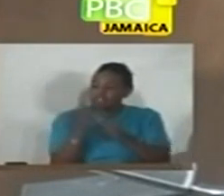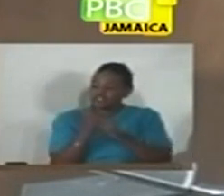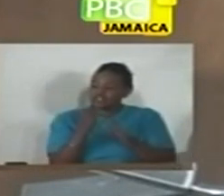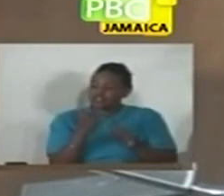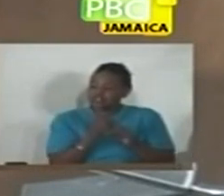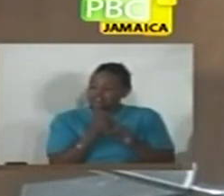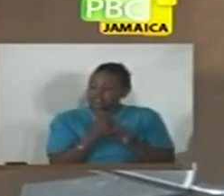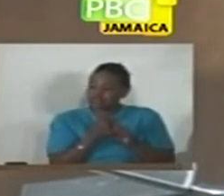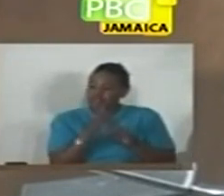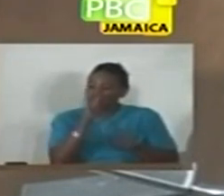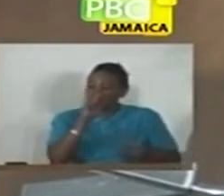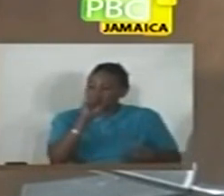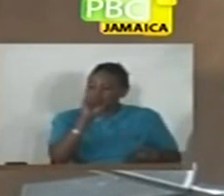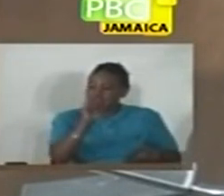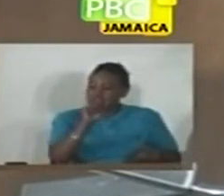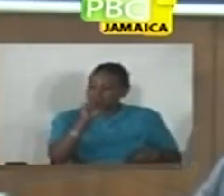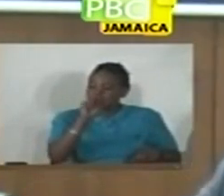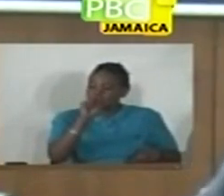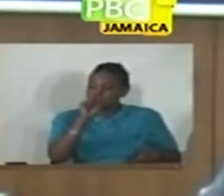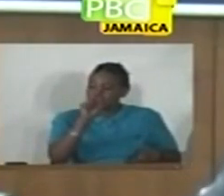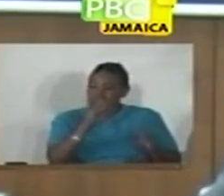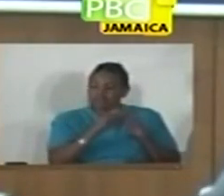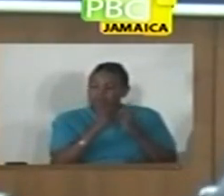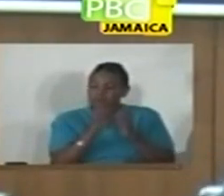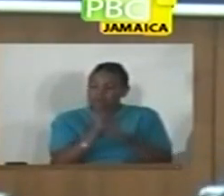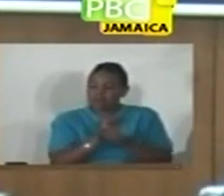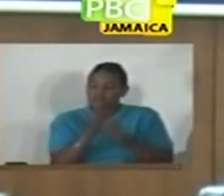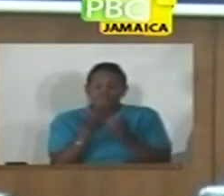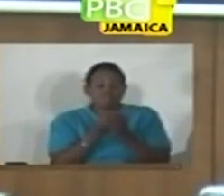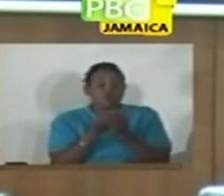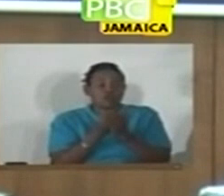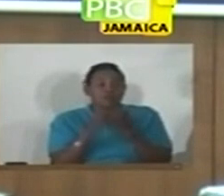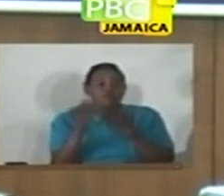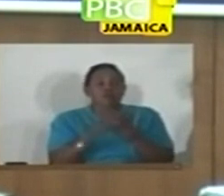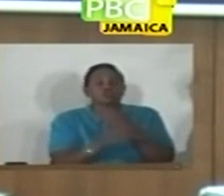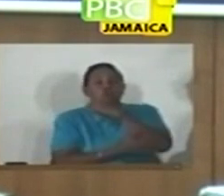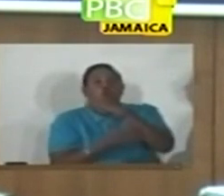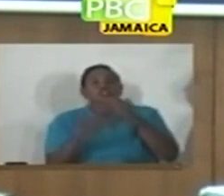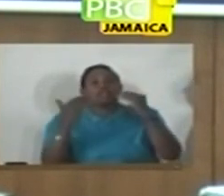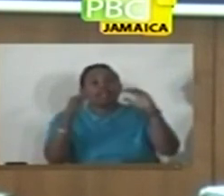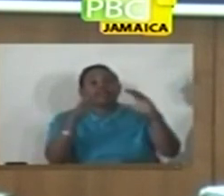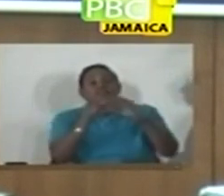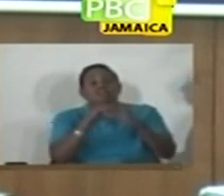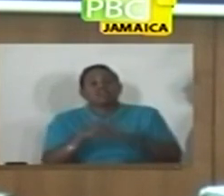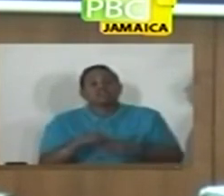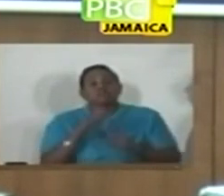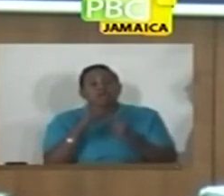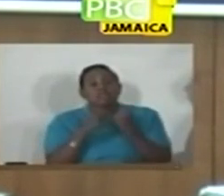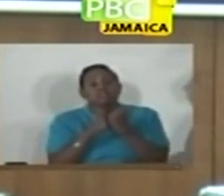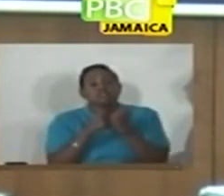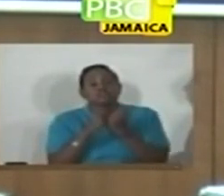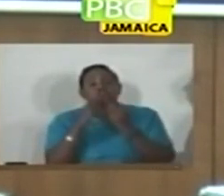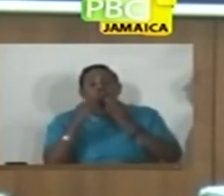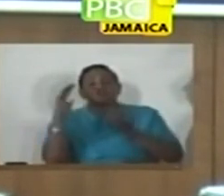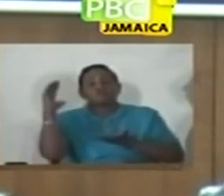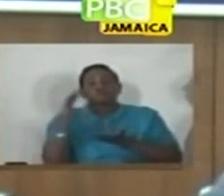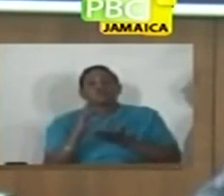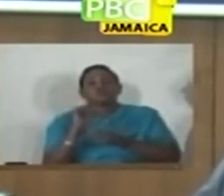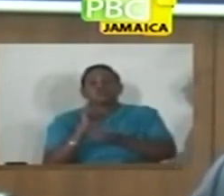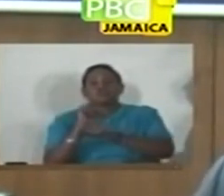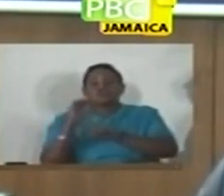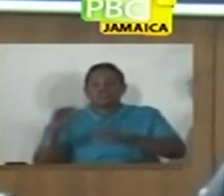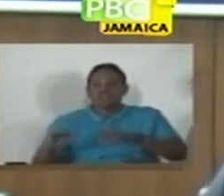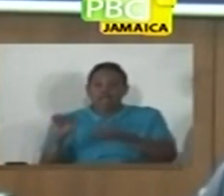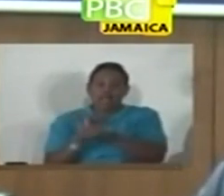States Department of Labor funded project, the Country-Level Engagement and Assistance to Reduce Child Labor, CLEAR